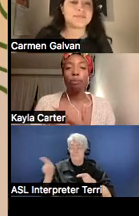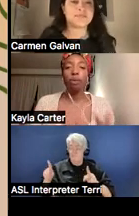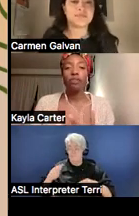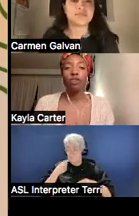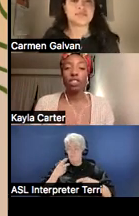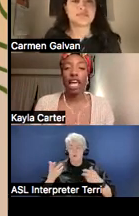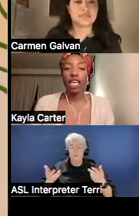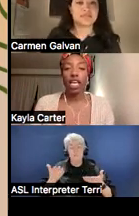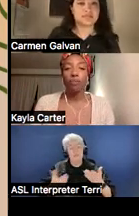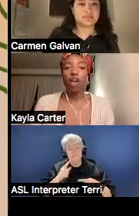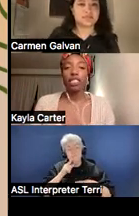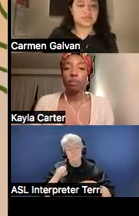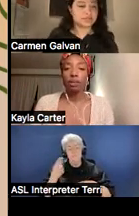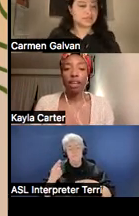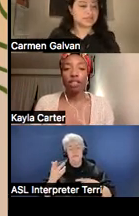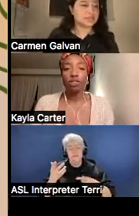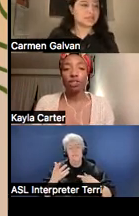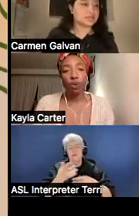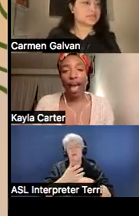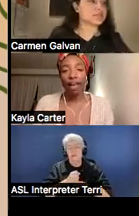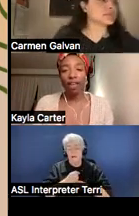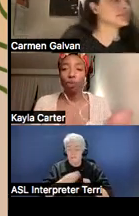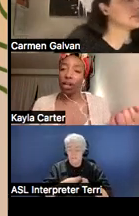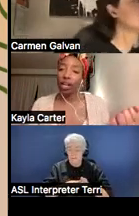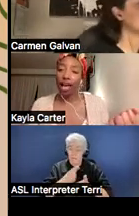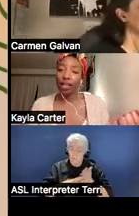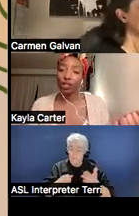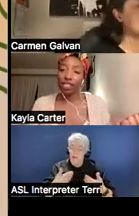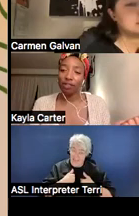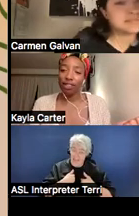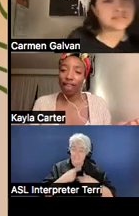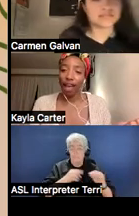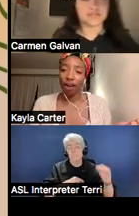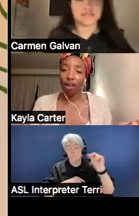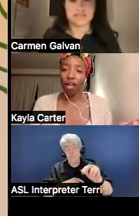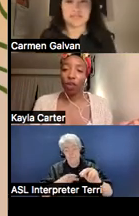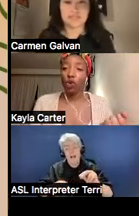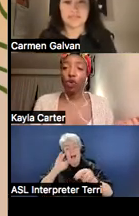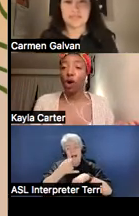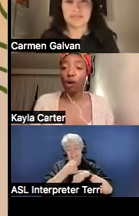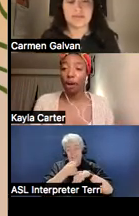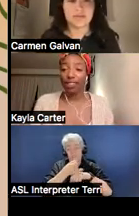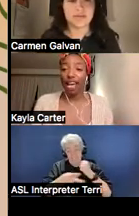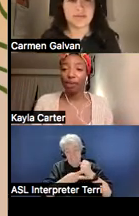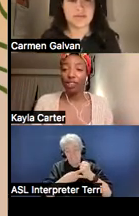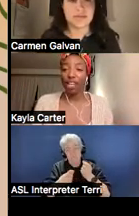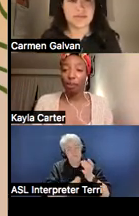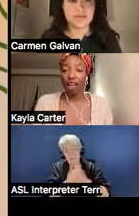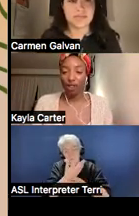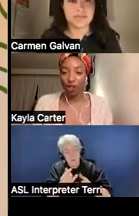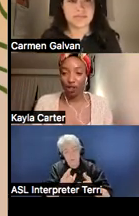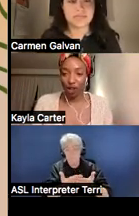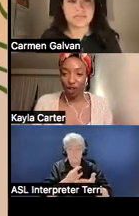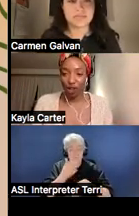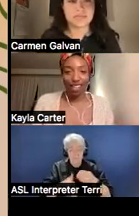well, maybe if you just like got some of the money that you do have and you put it in a high interest savings account, You could grow it by the time you're done and pay